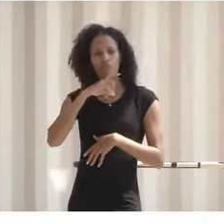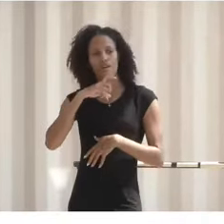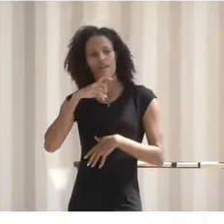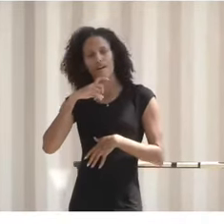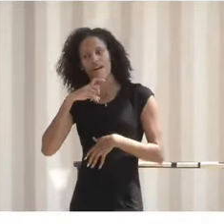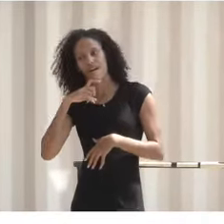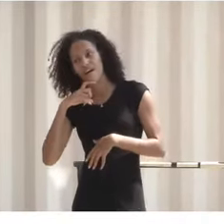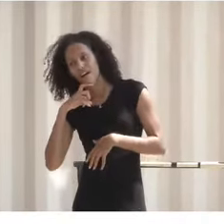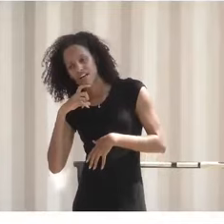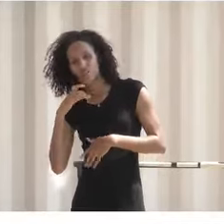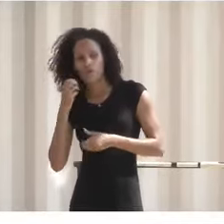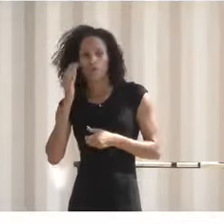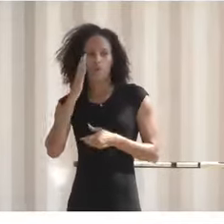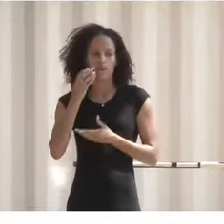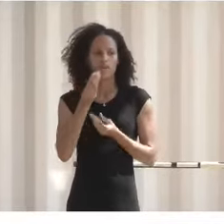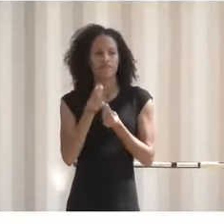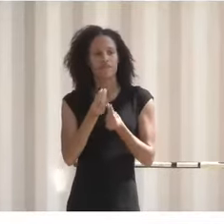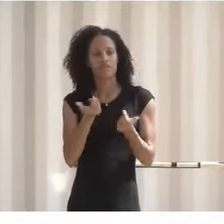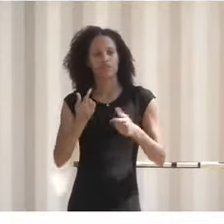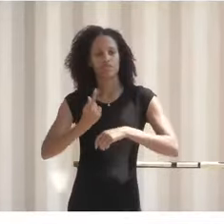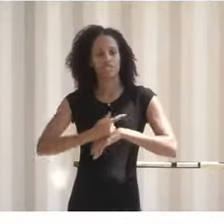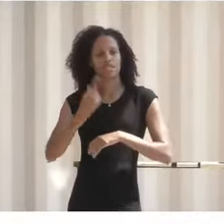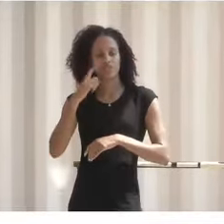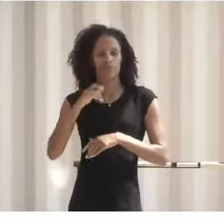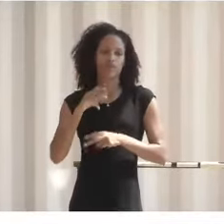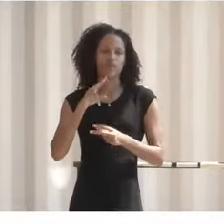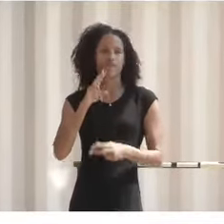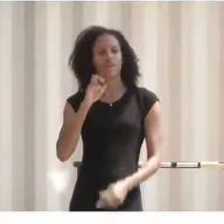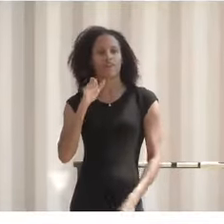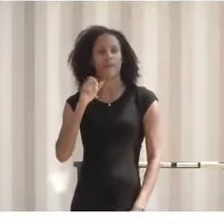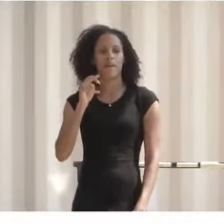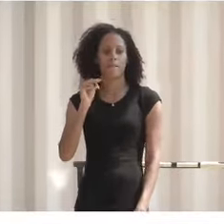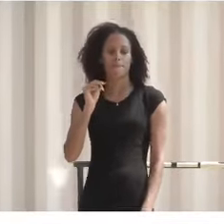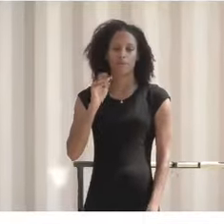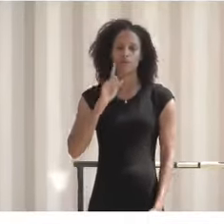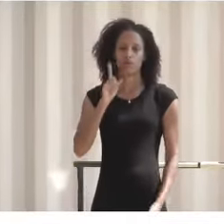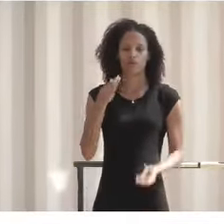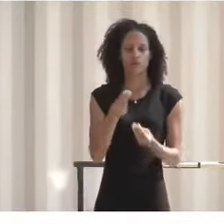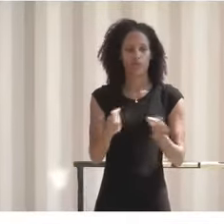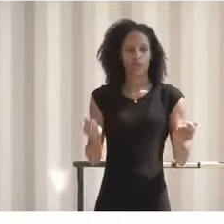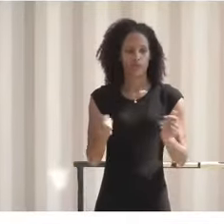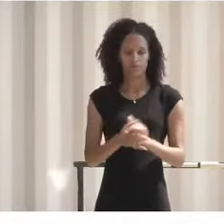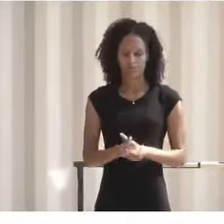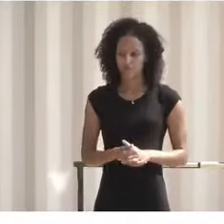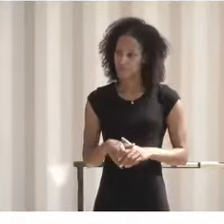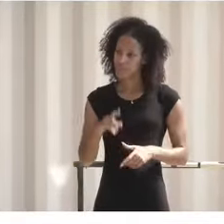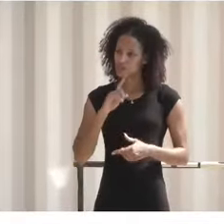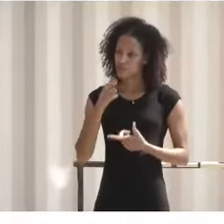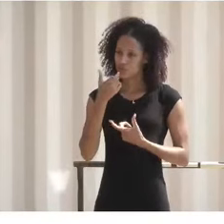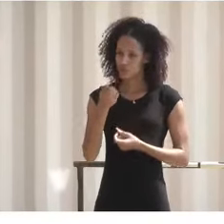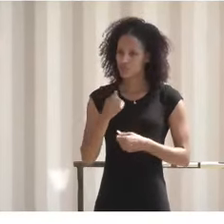in the sun for a couple of days for the venom to be denatured. But an excellent question.